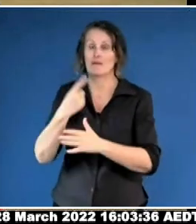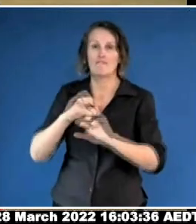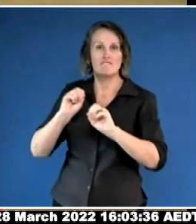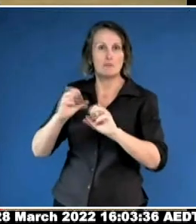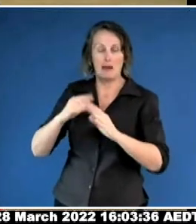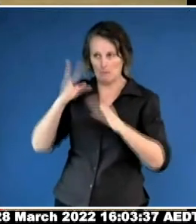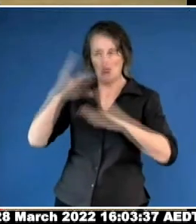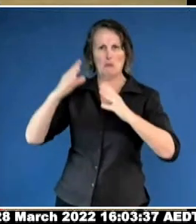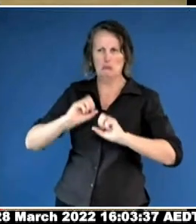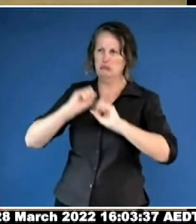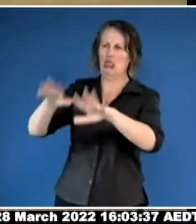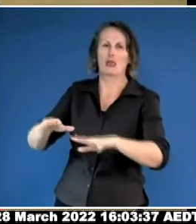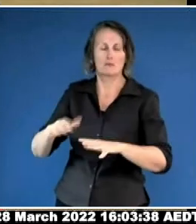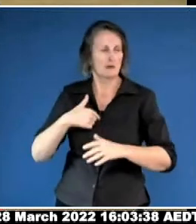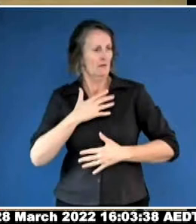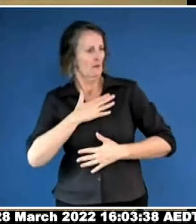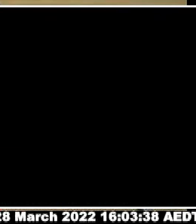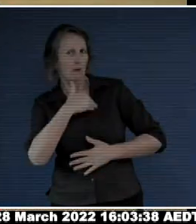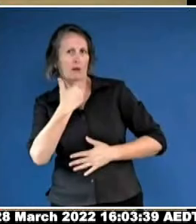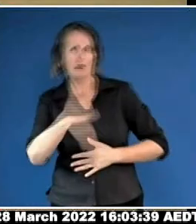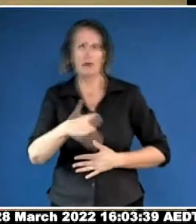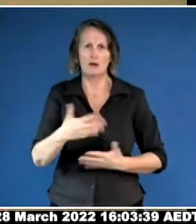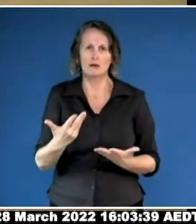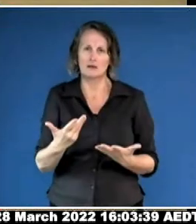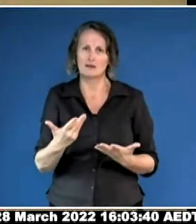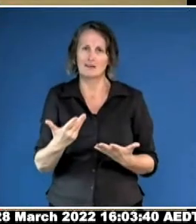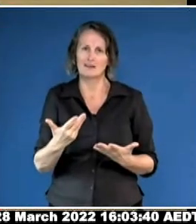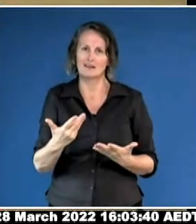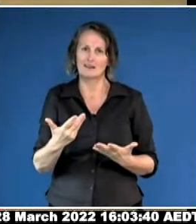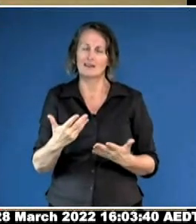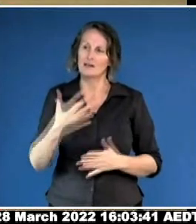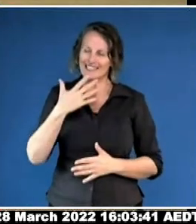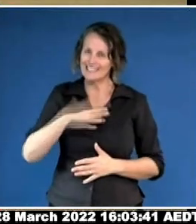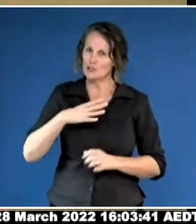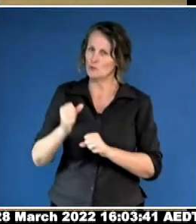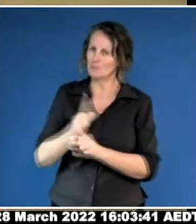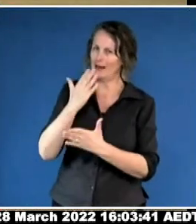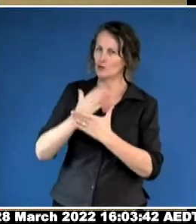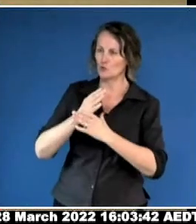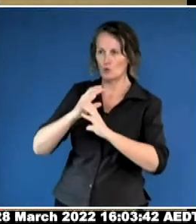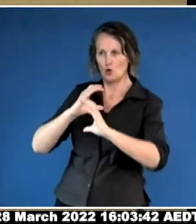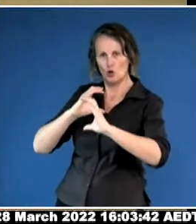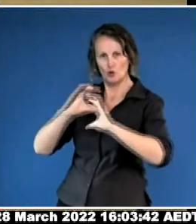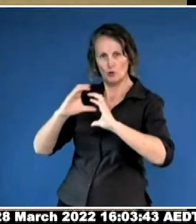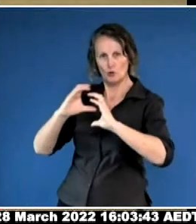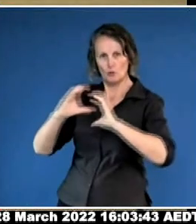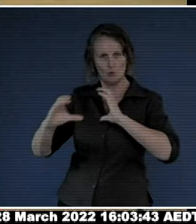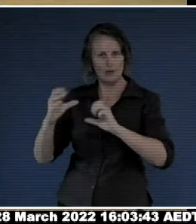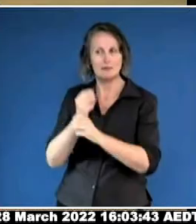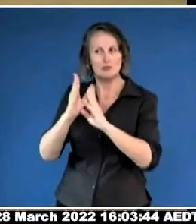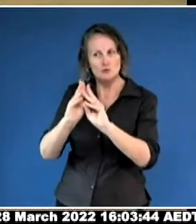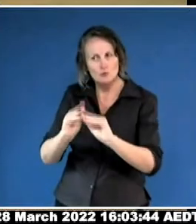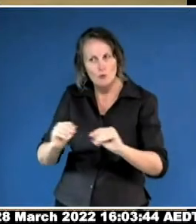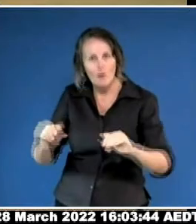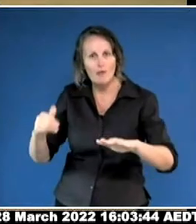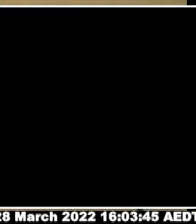this can escalate if the receiver of the feedback does not identify the need to respond in a manner that de-escalates the situation.